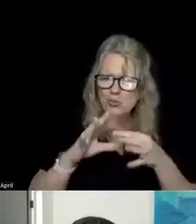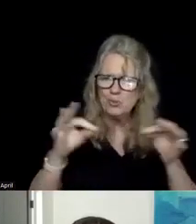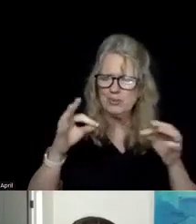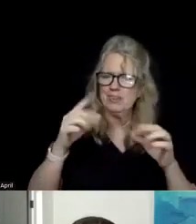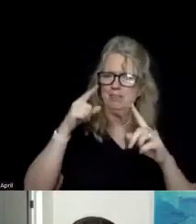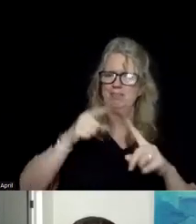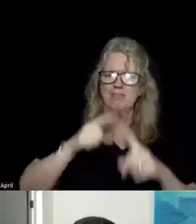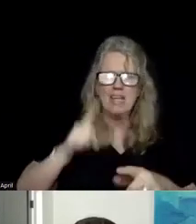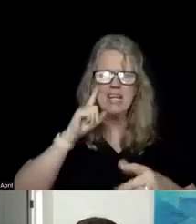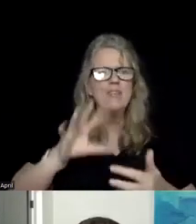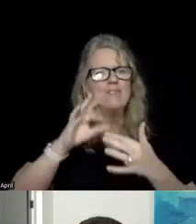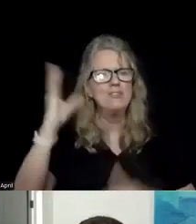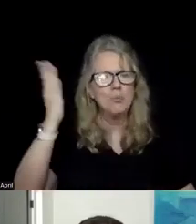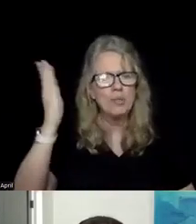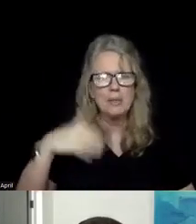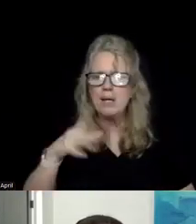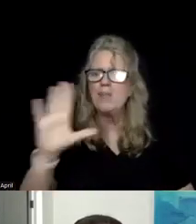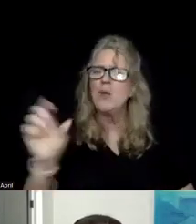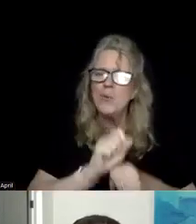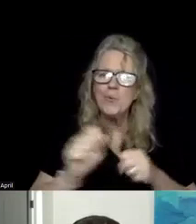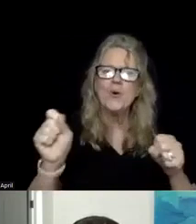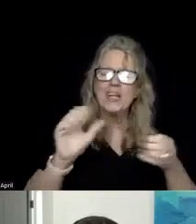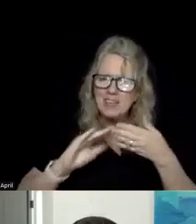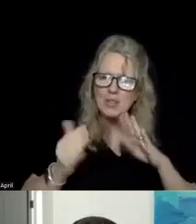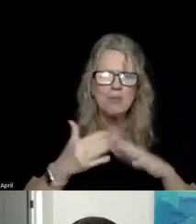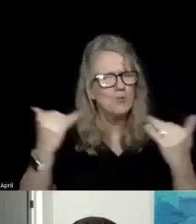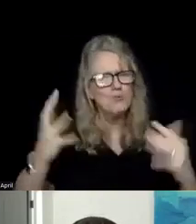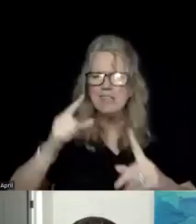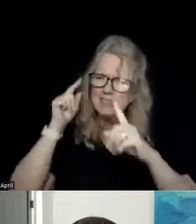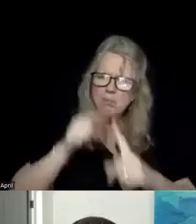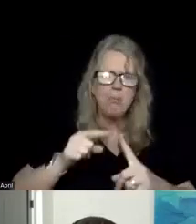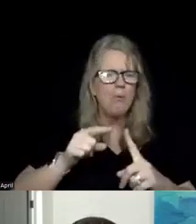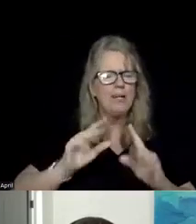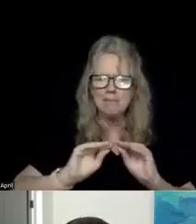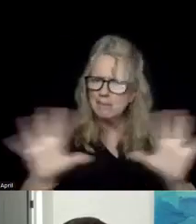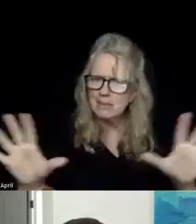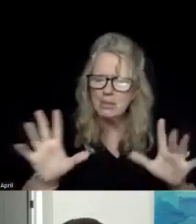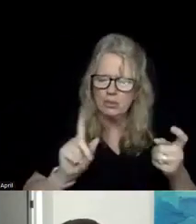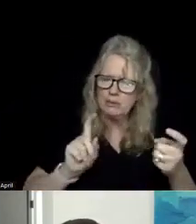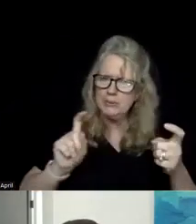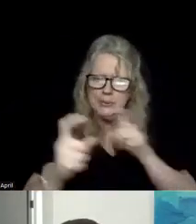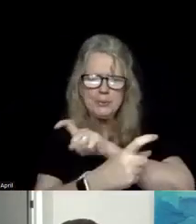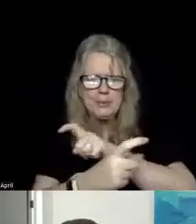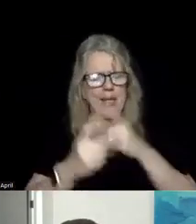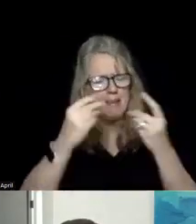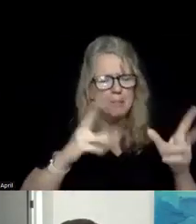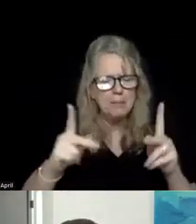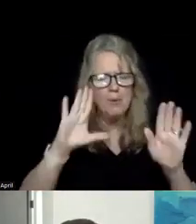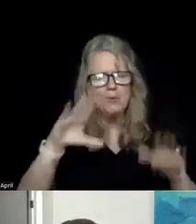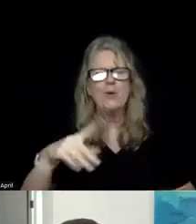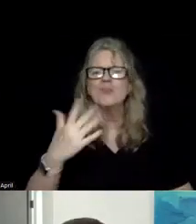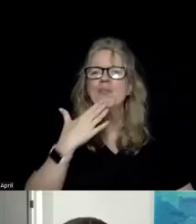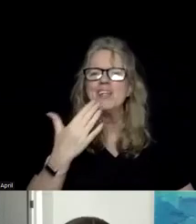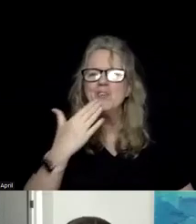the feature presentation, that's, the work in the community is really where the rubber hits the road, and making those shifts to let people know it's okay. So